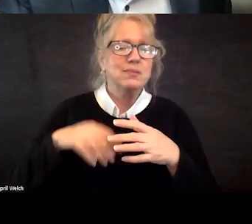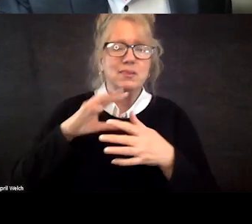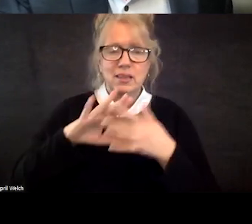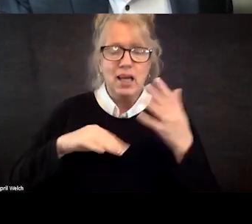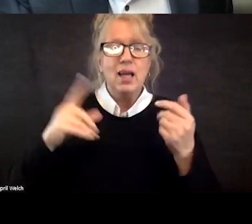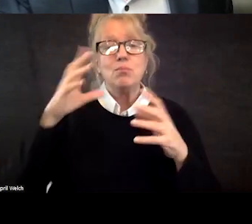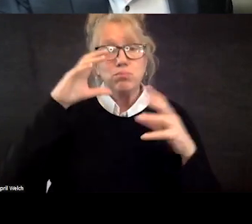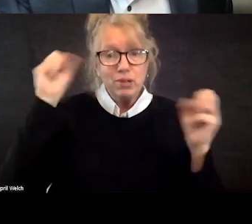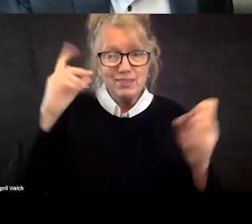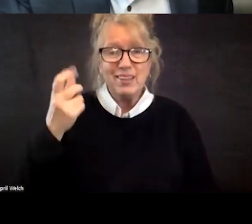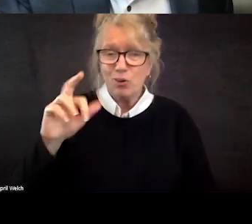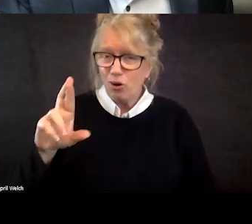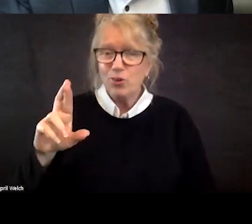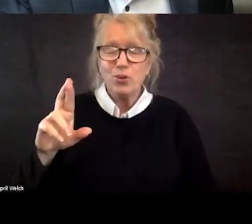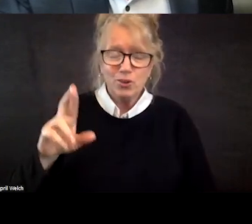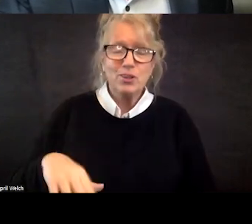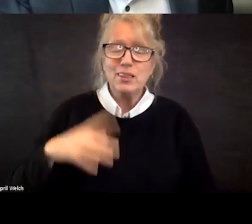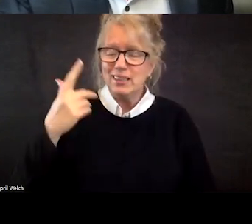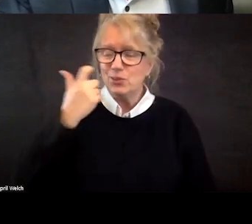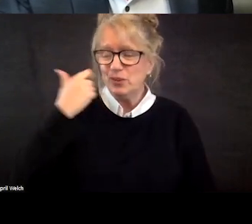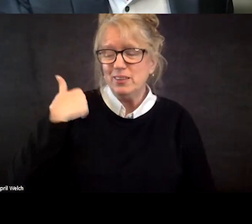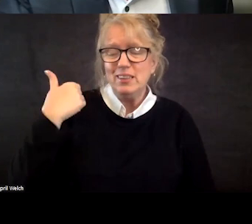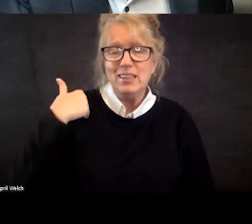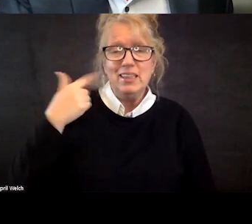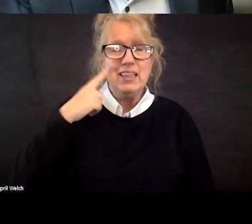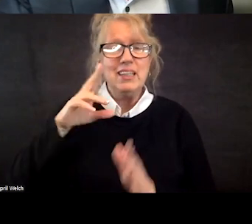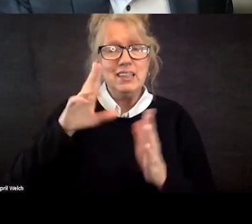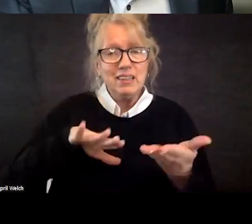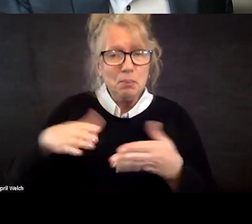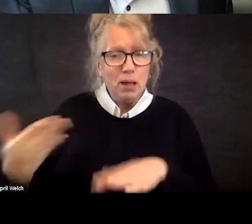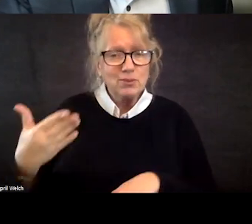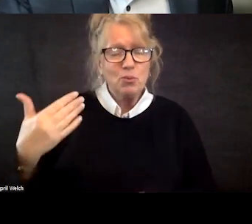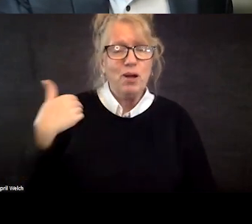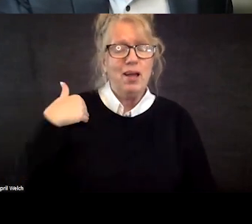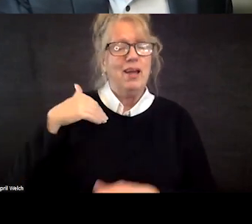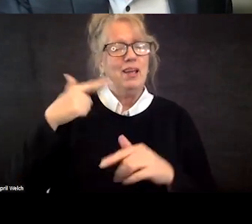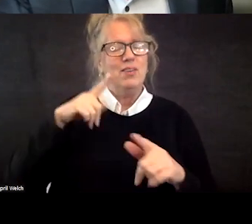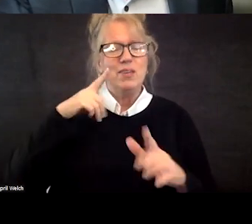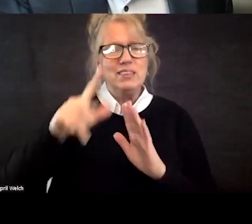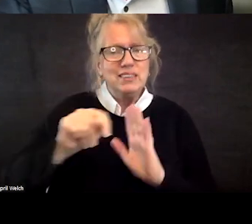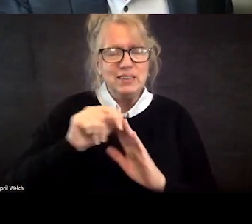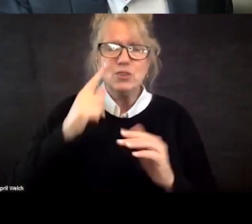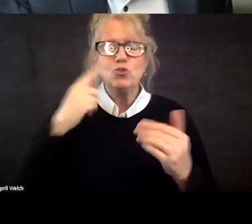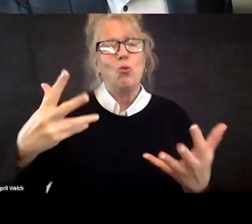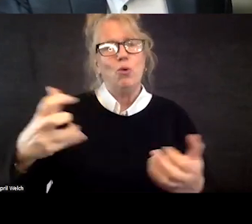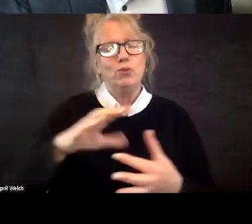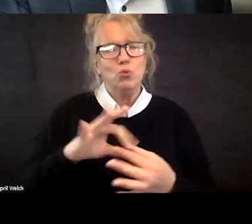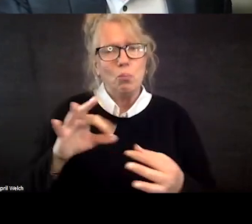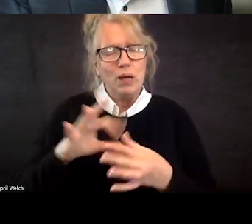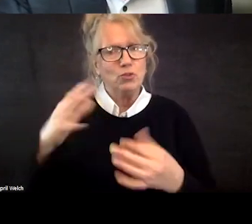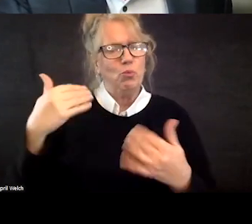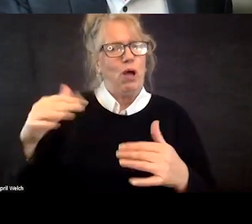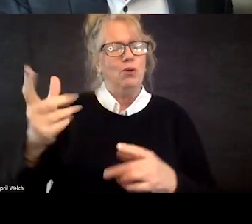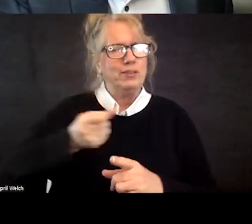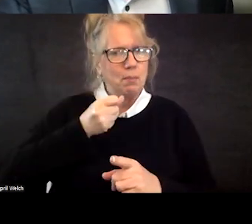President Carter passed away this past holiday season, and just wanted to mention and talk about his impact